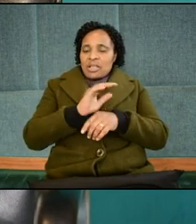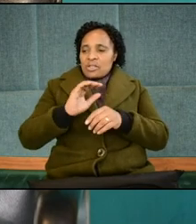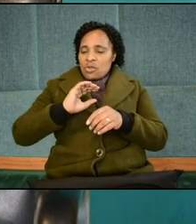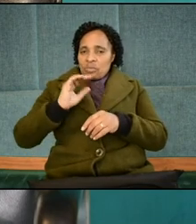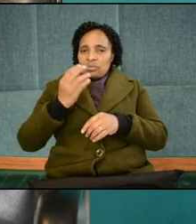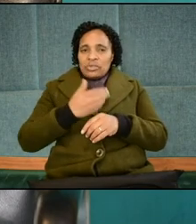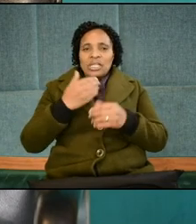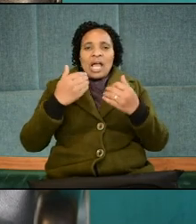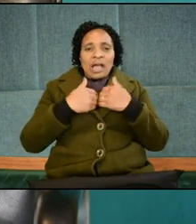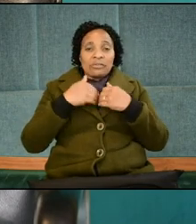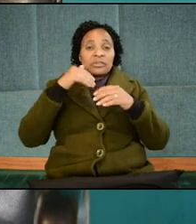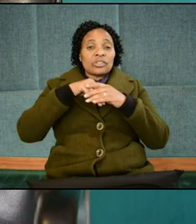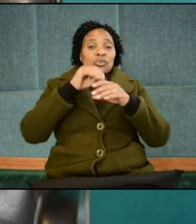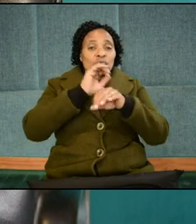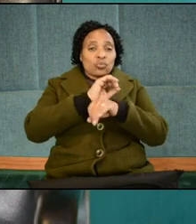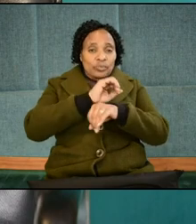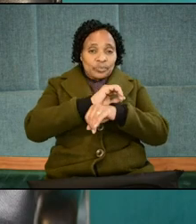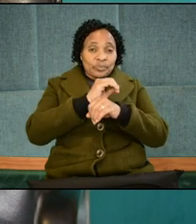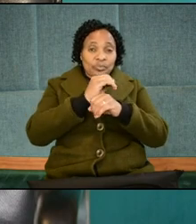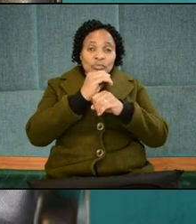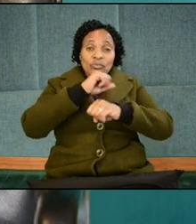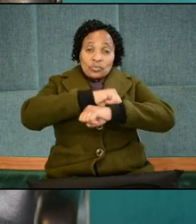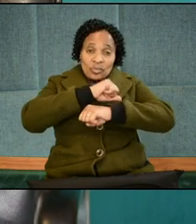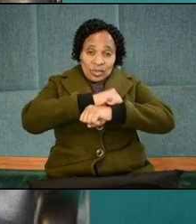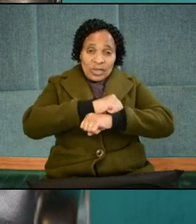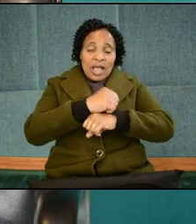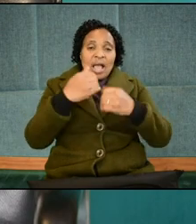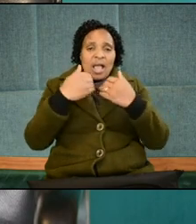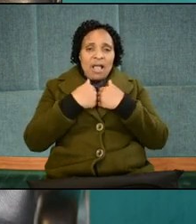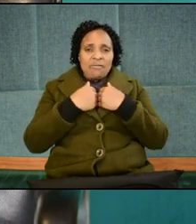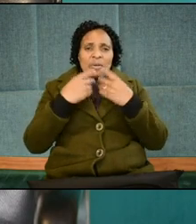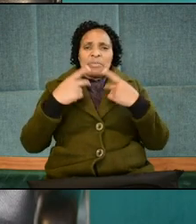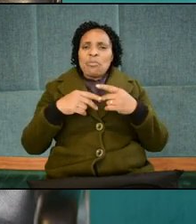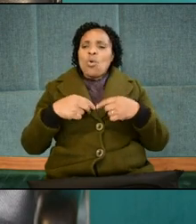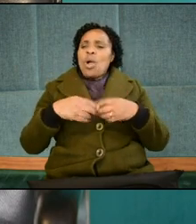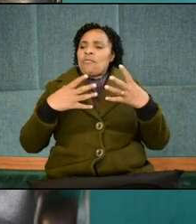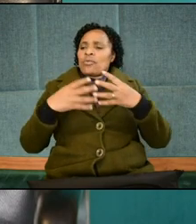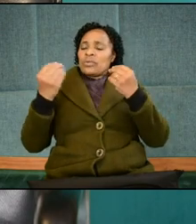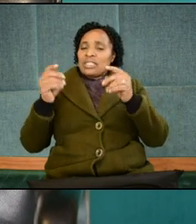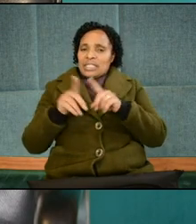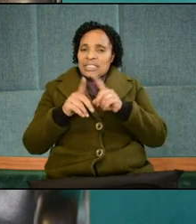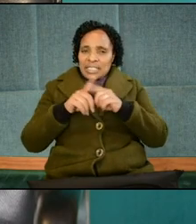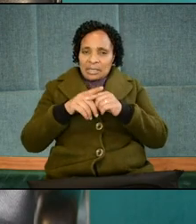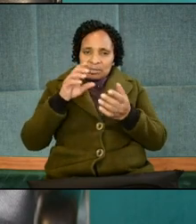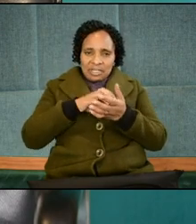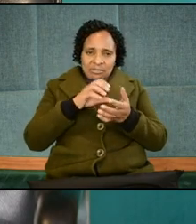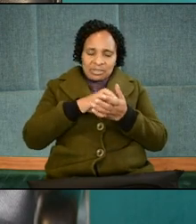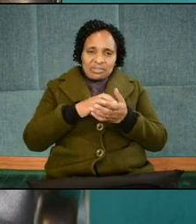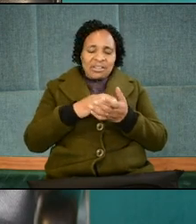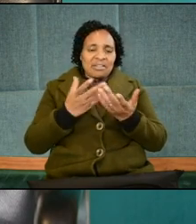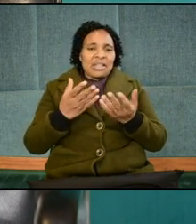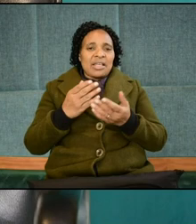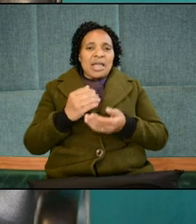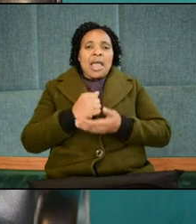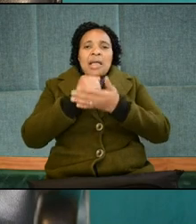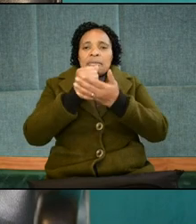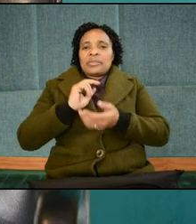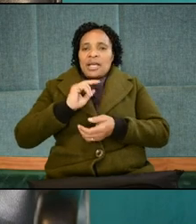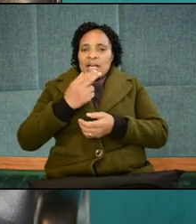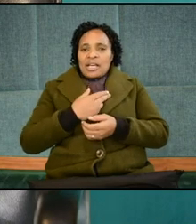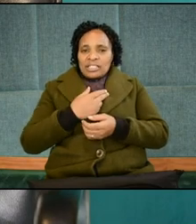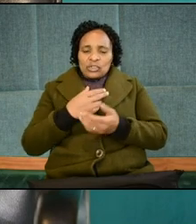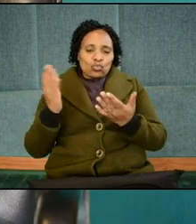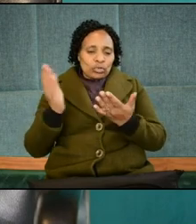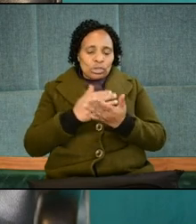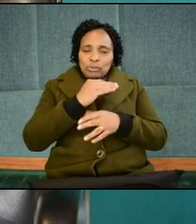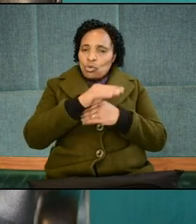community, we had people who had gone through similar circumstances, and they, you know, they slowly helped us, you know, detoxify